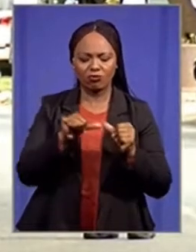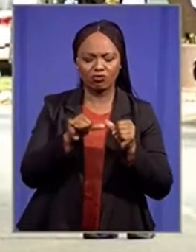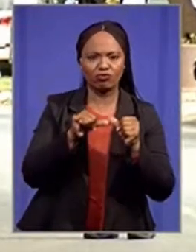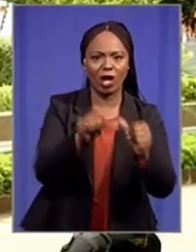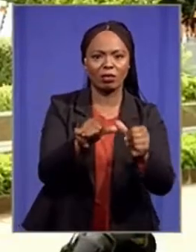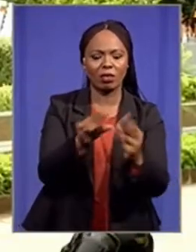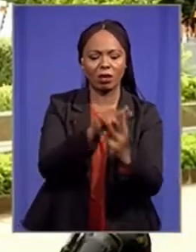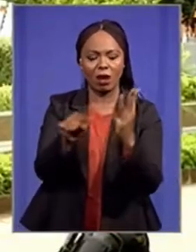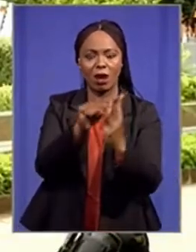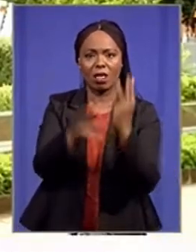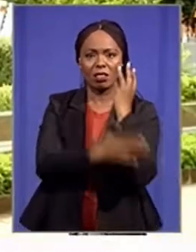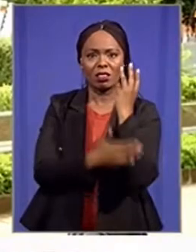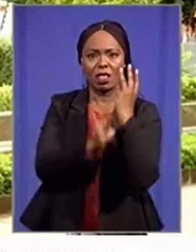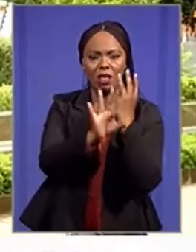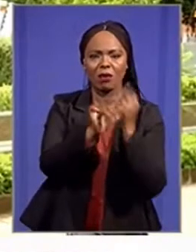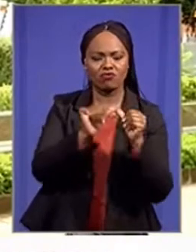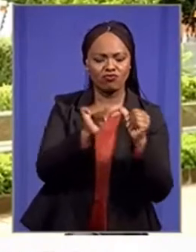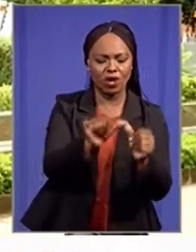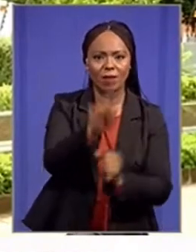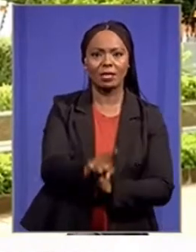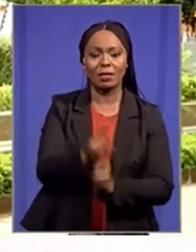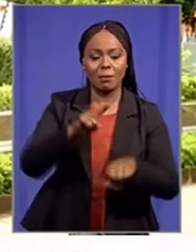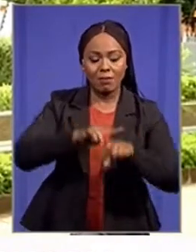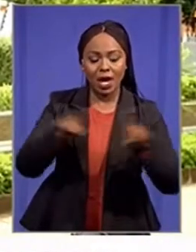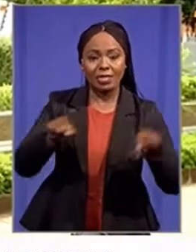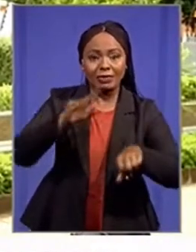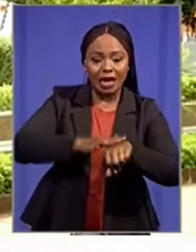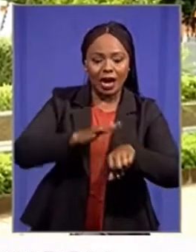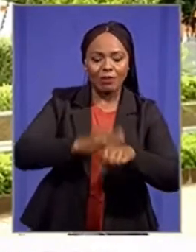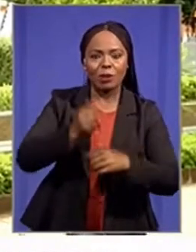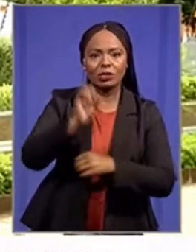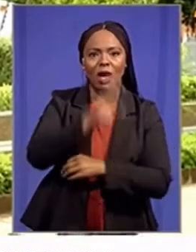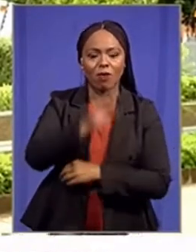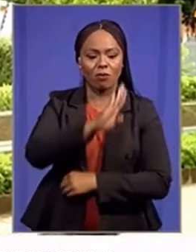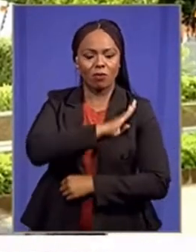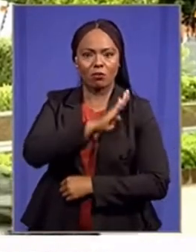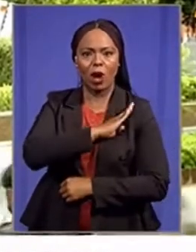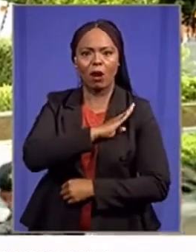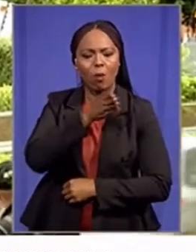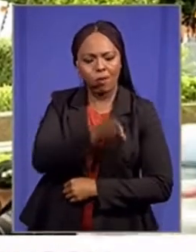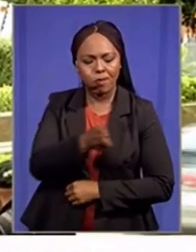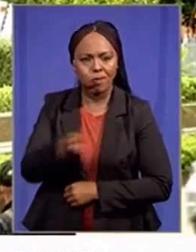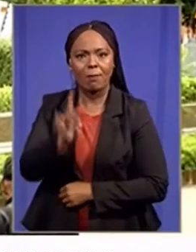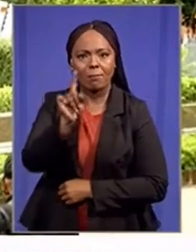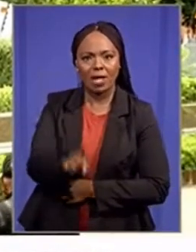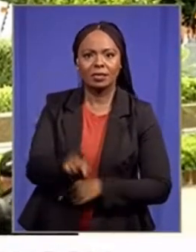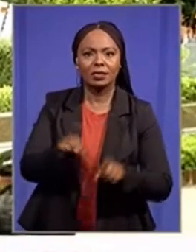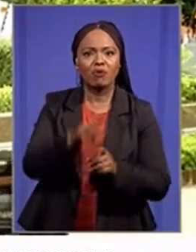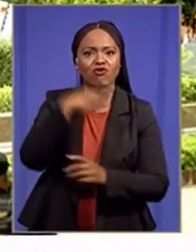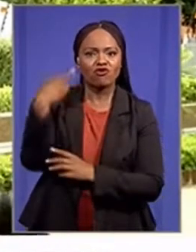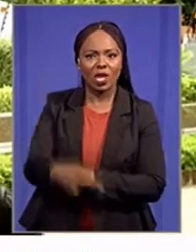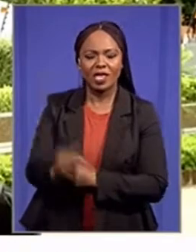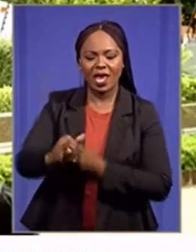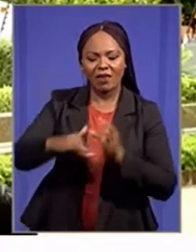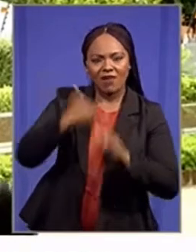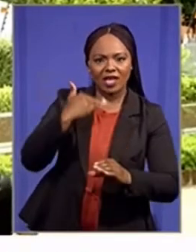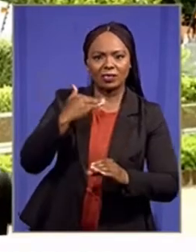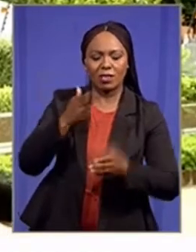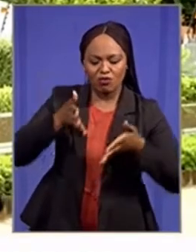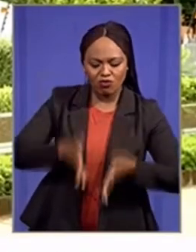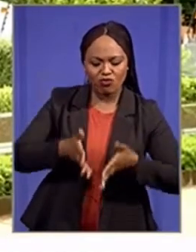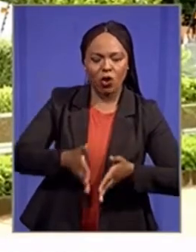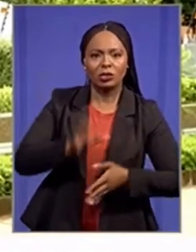it's a time now, South Africa, to make sure that military cooperation is there. We also want Russia to invest in space in